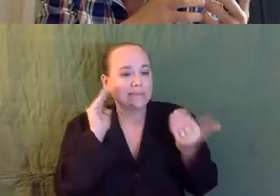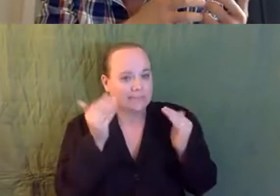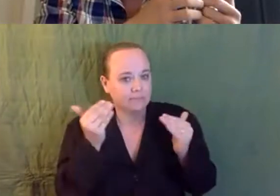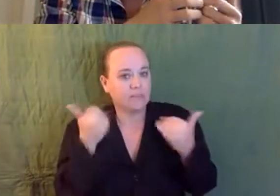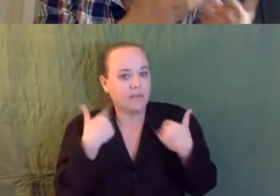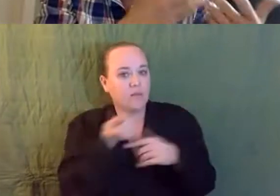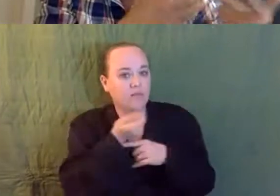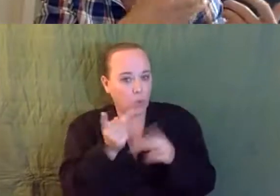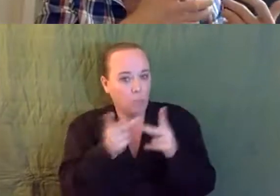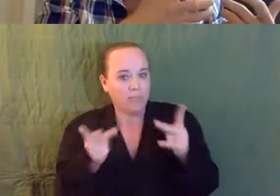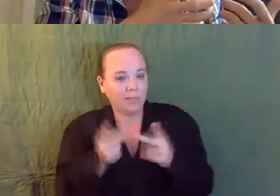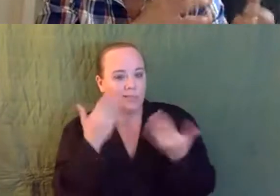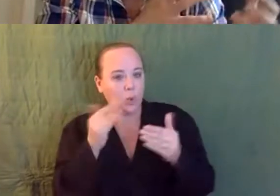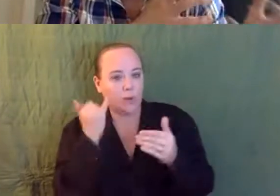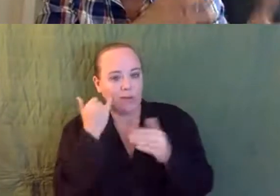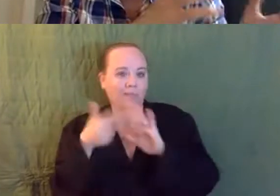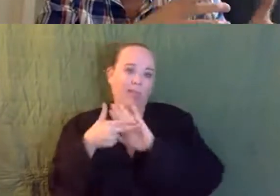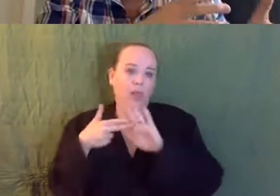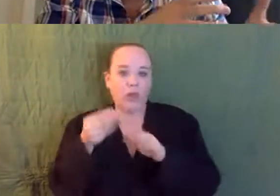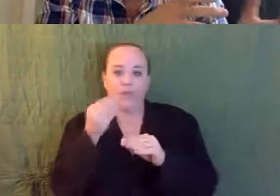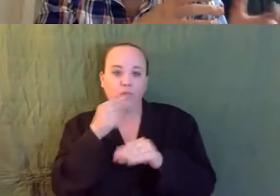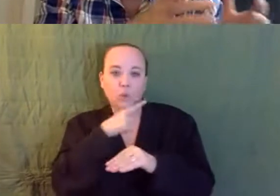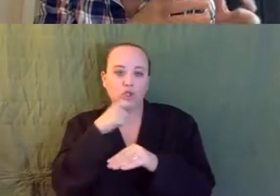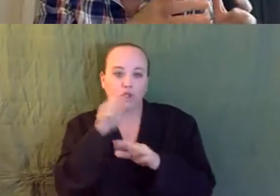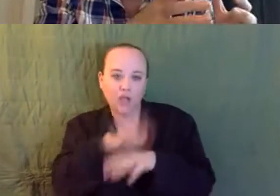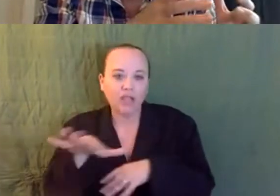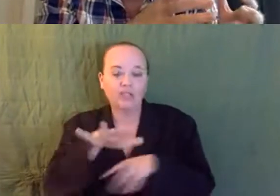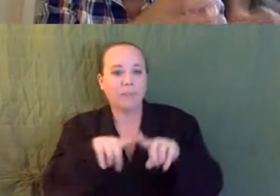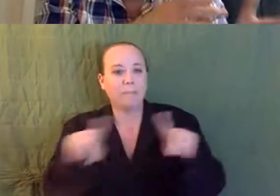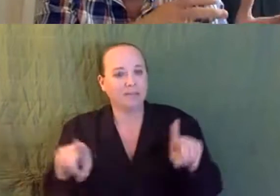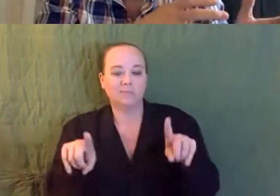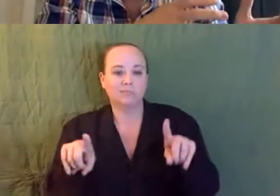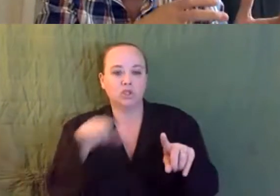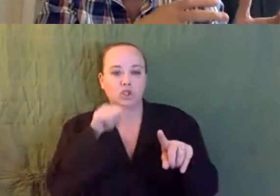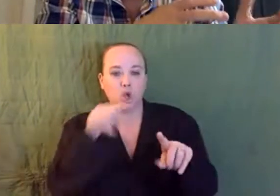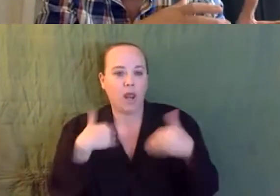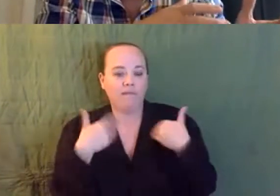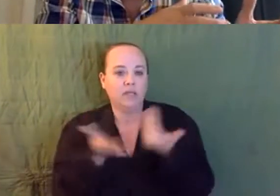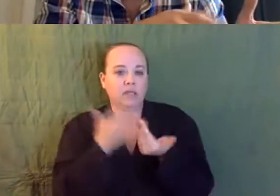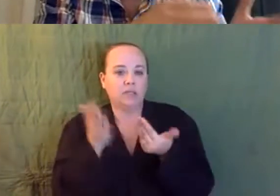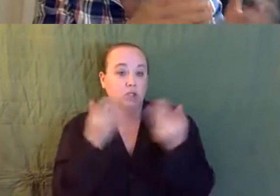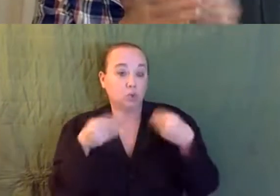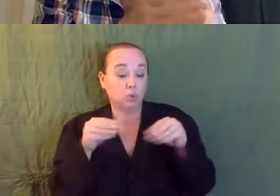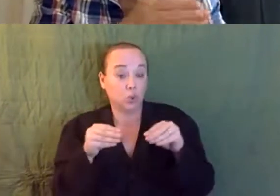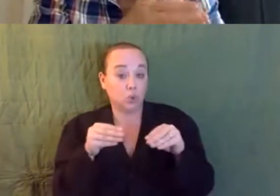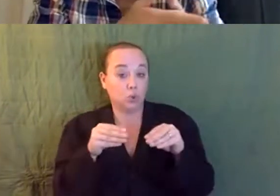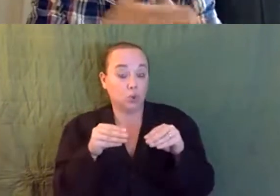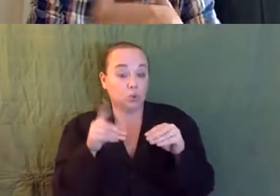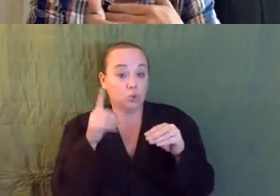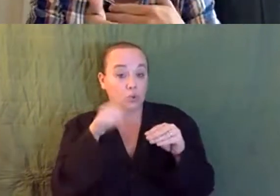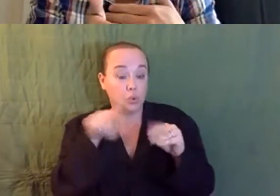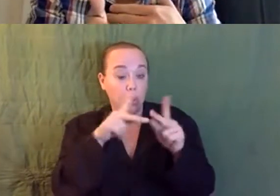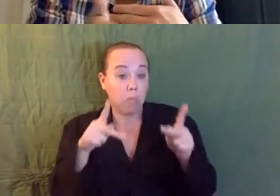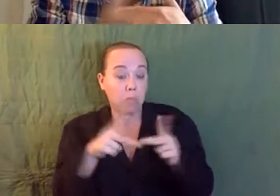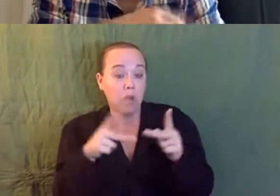spots that I don't know if I'd classify as a food desert, but that did not have the convenience of a store, and that those spots